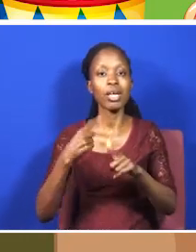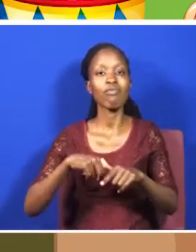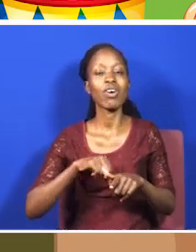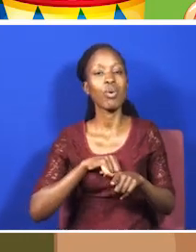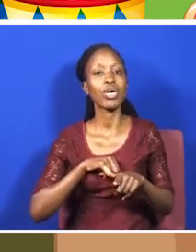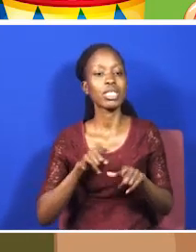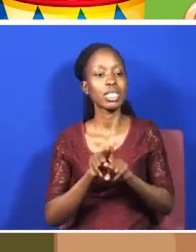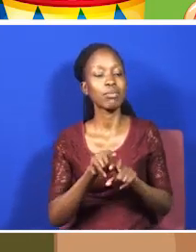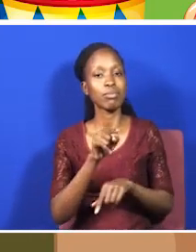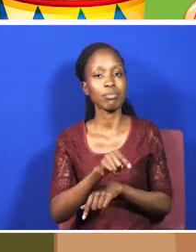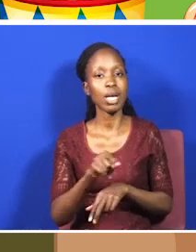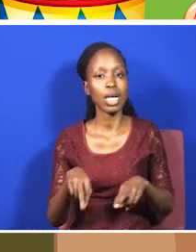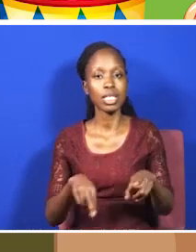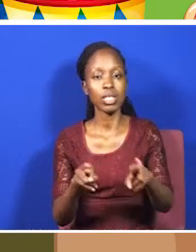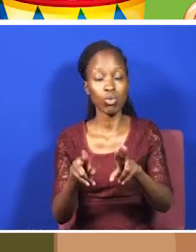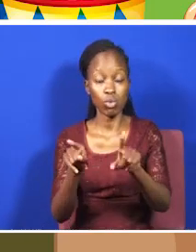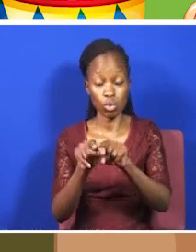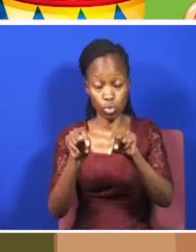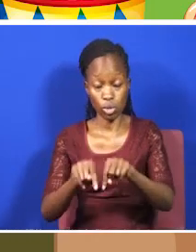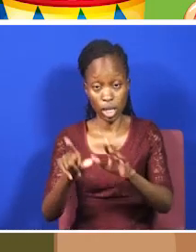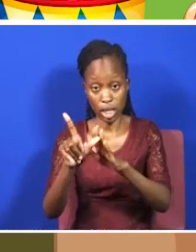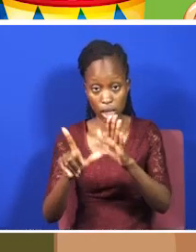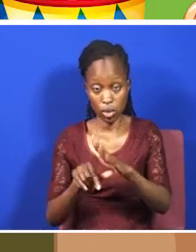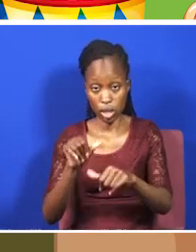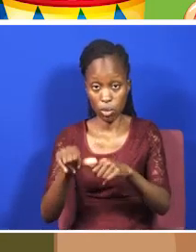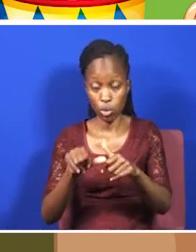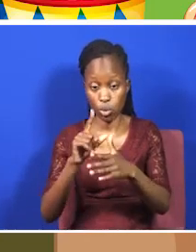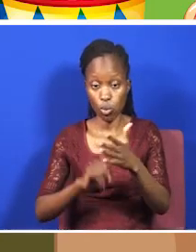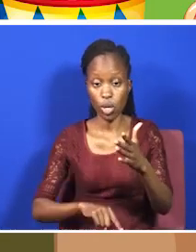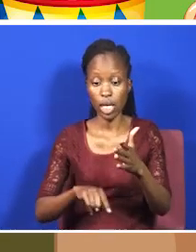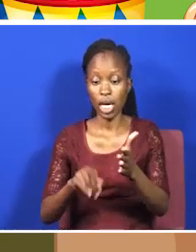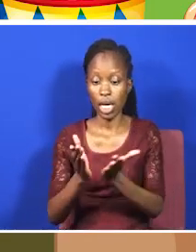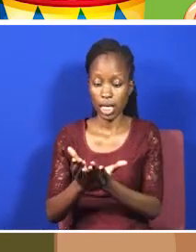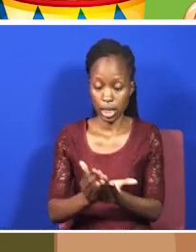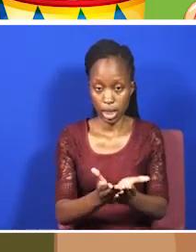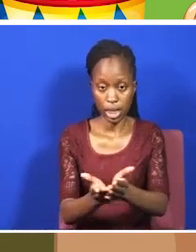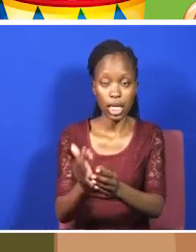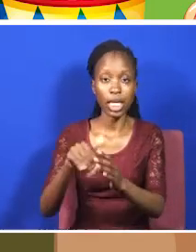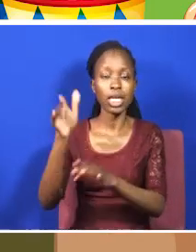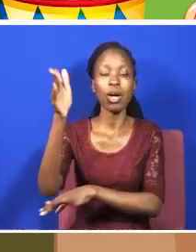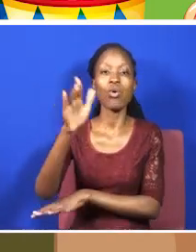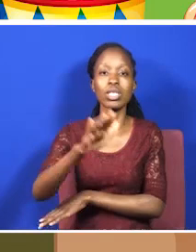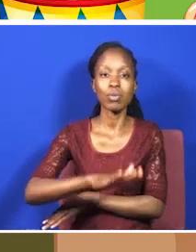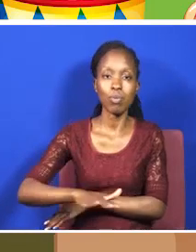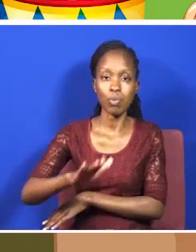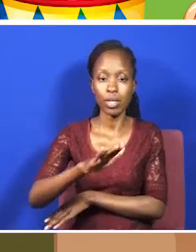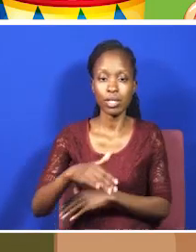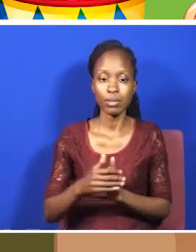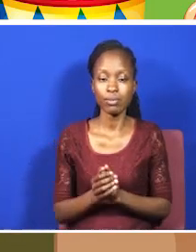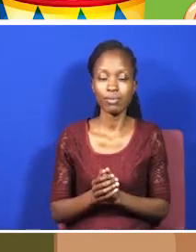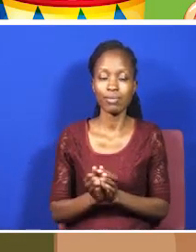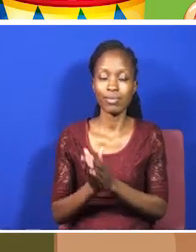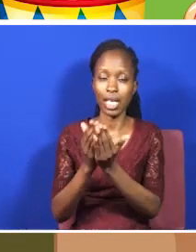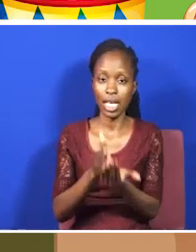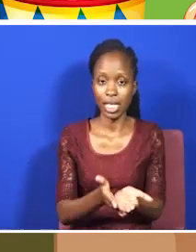bumps. That's how our life is. Today's lesson is sailing in